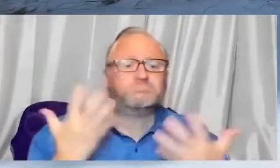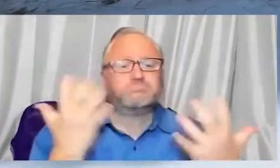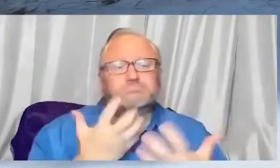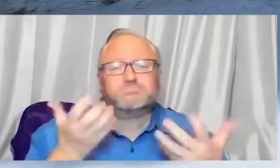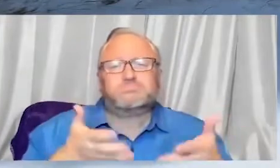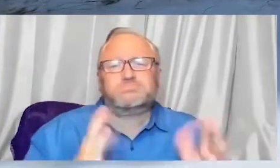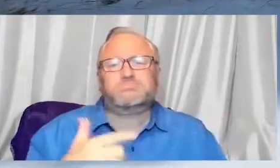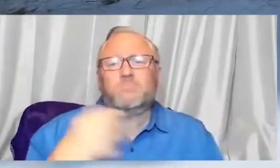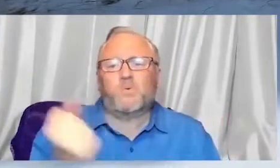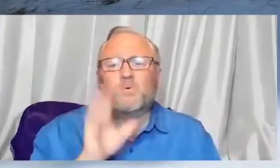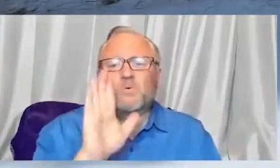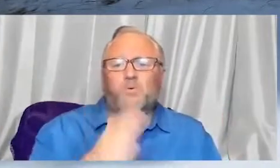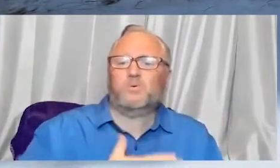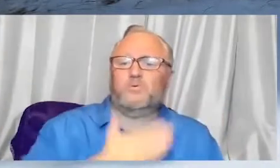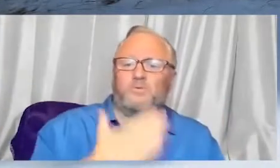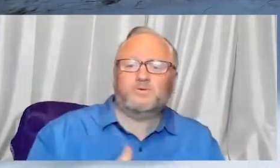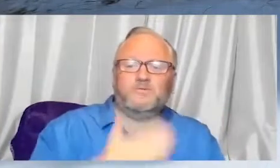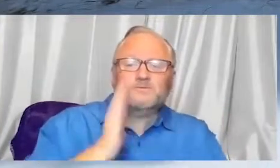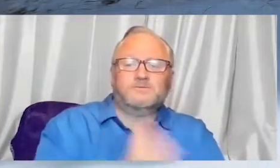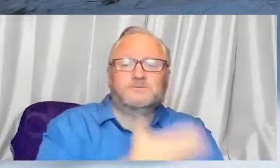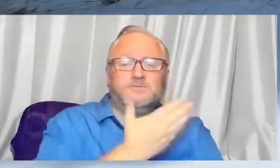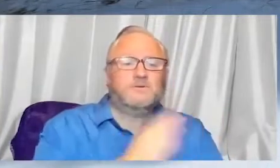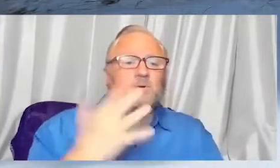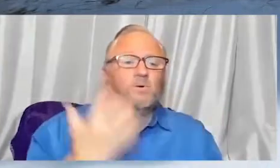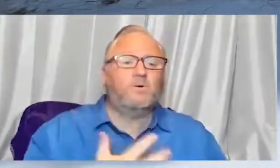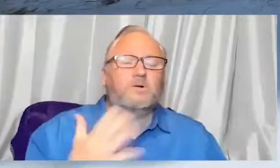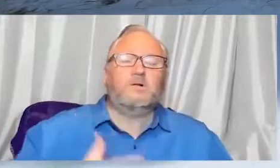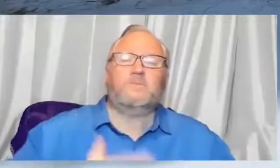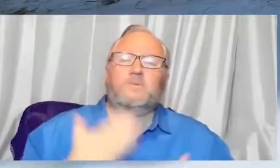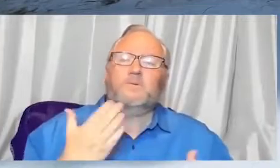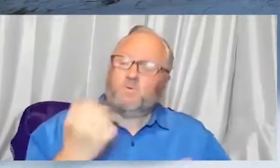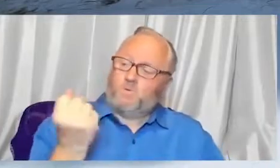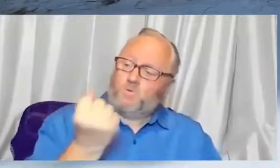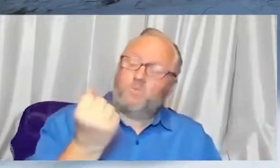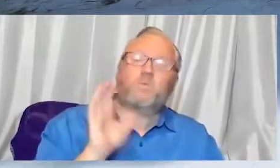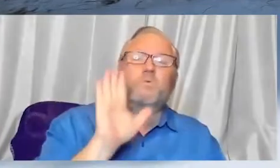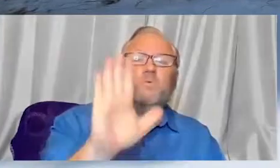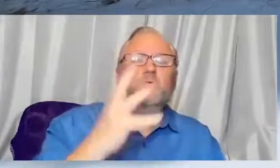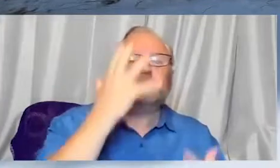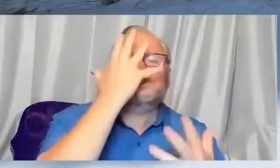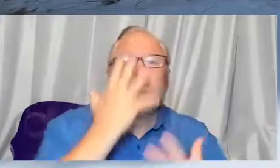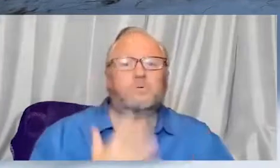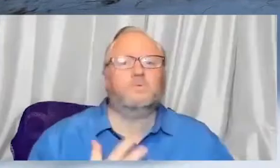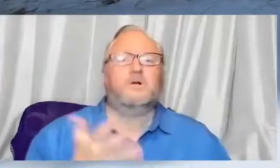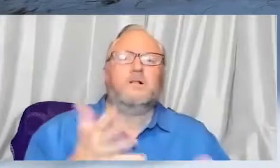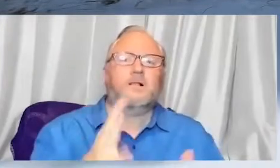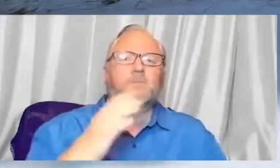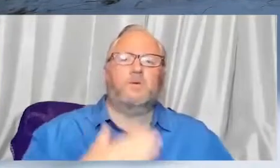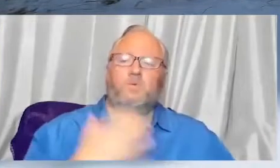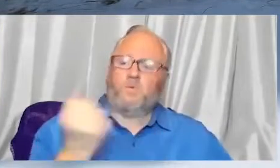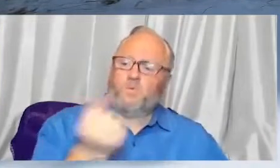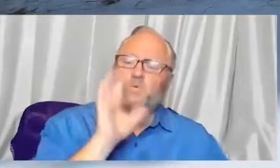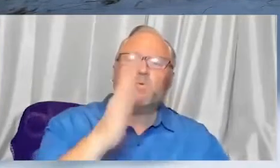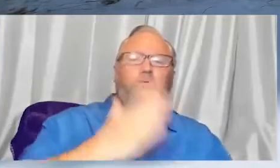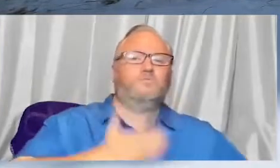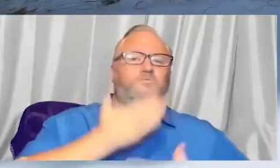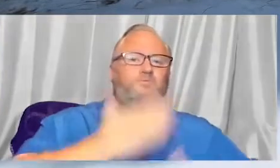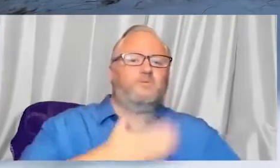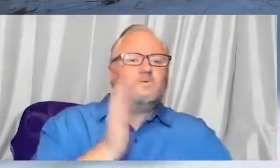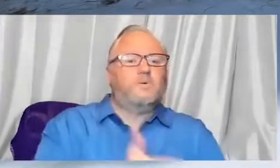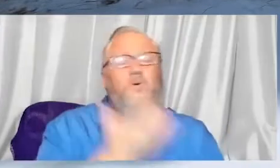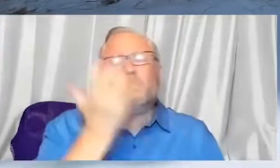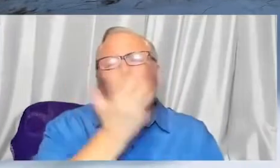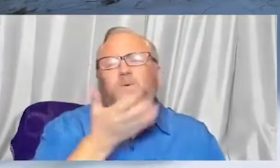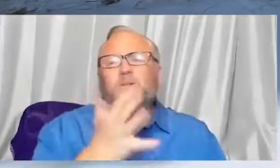let me hold your joyful song. Whoa, whoa, let me hold your sorrow. Whoa, whoa, let me hold your joyful song. Whoa, whoa, let me hold